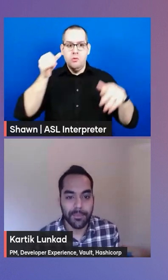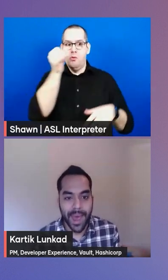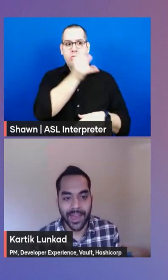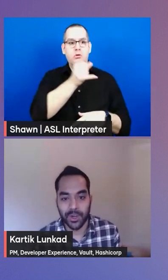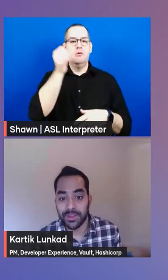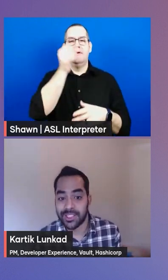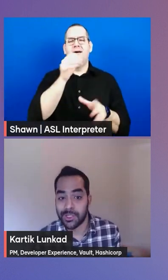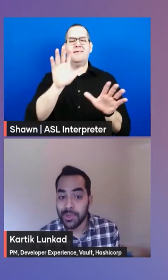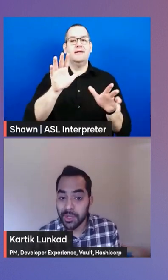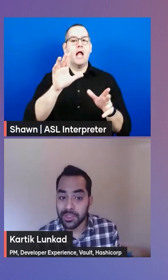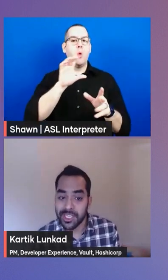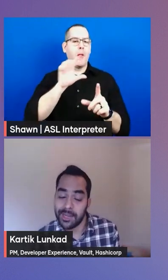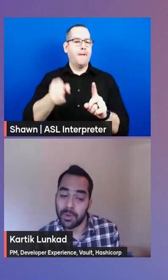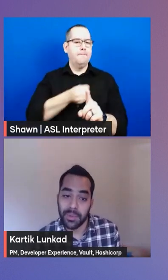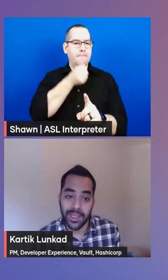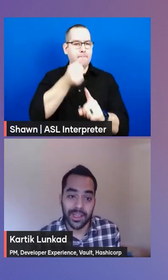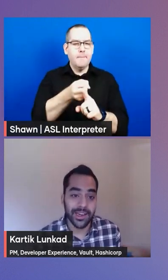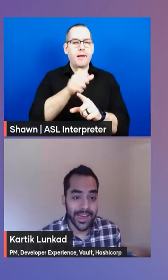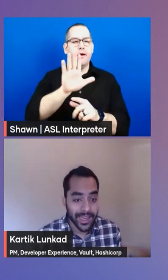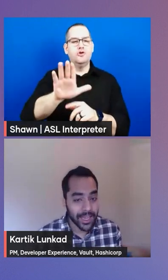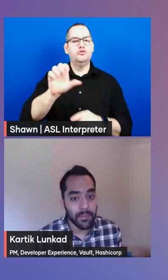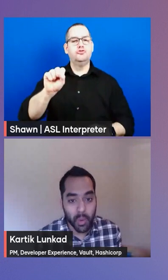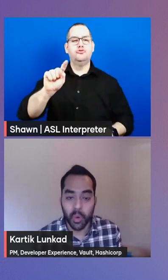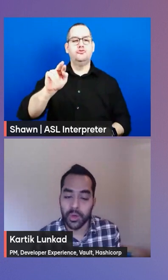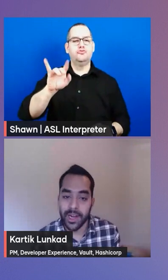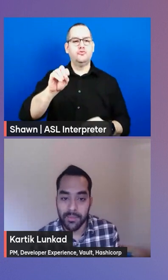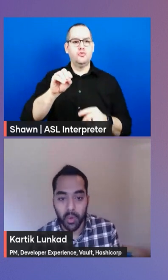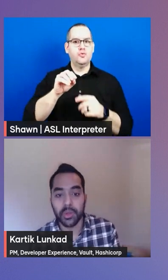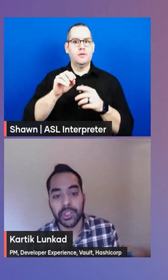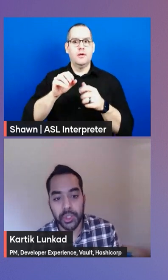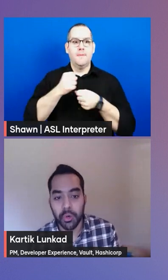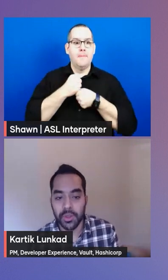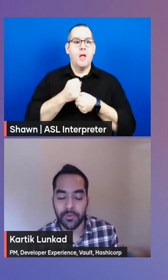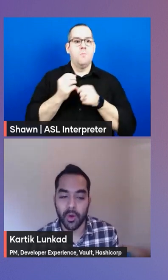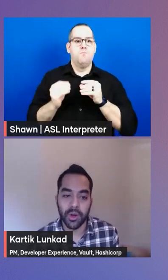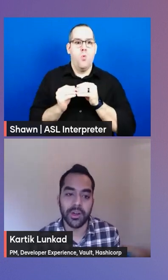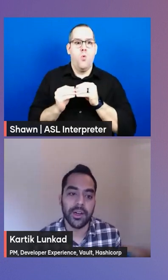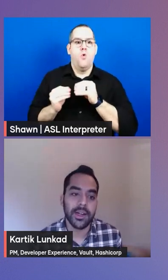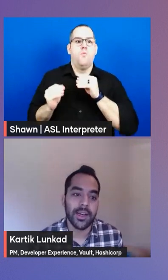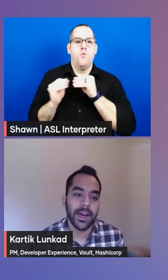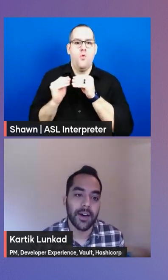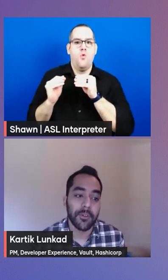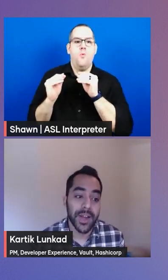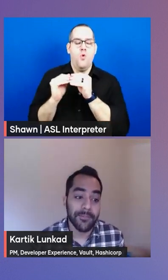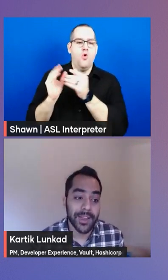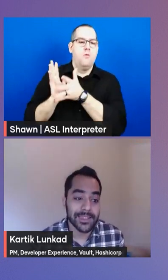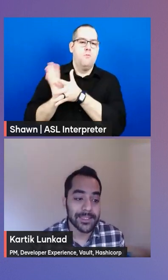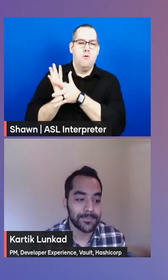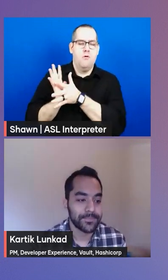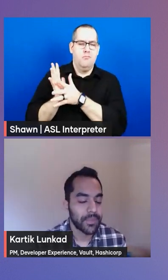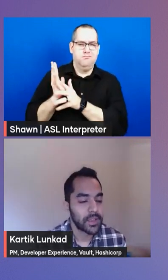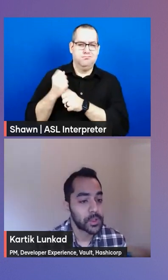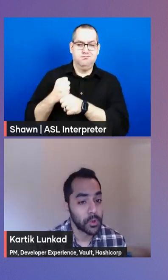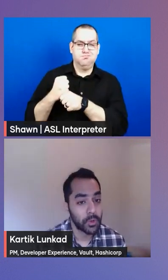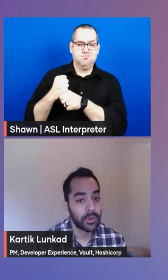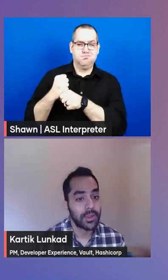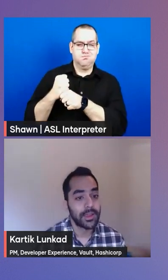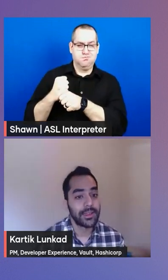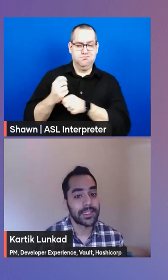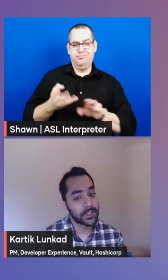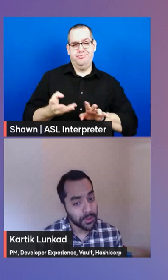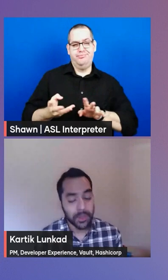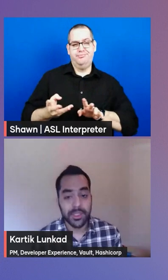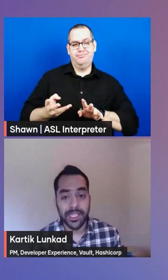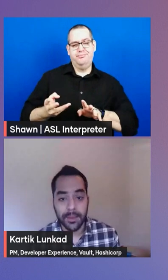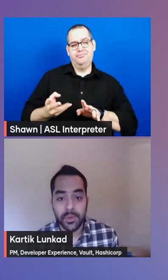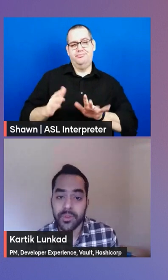an impact on the studios team to be creating more and more shows for Netflix. So